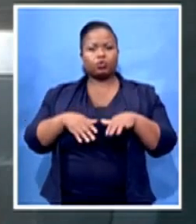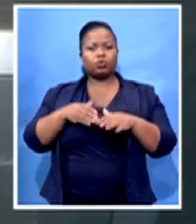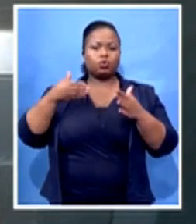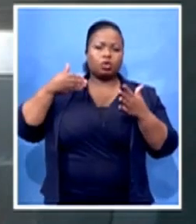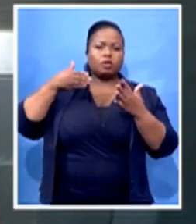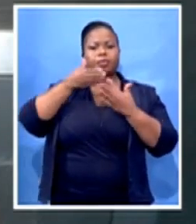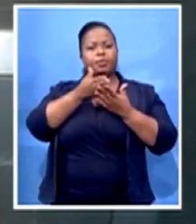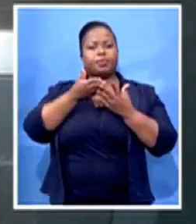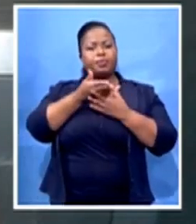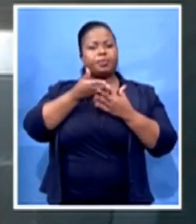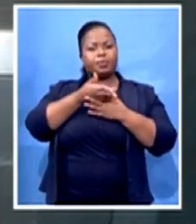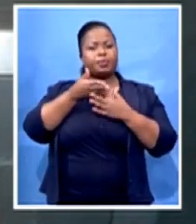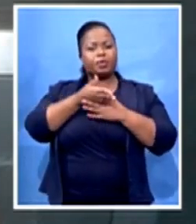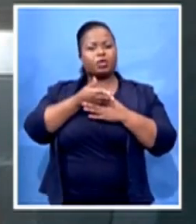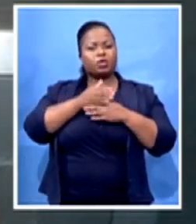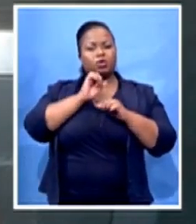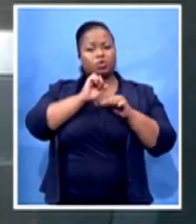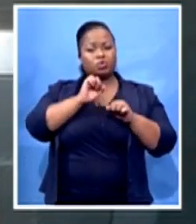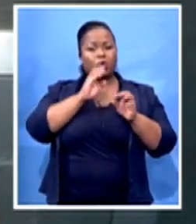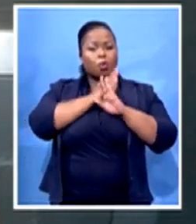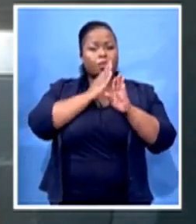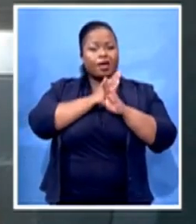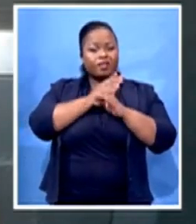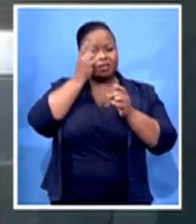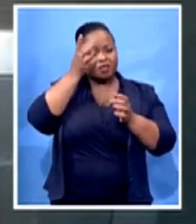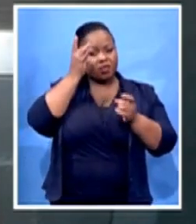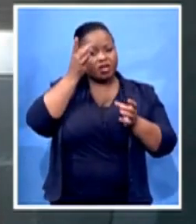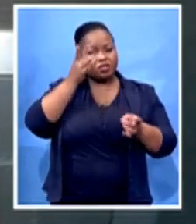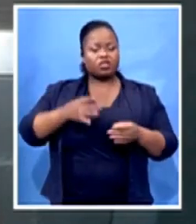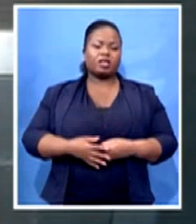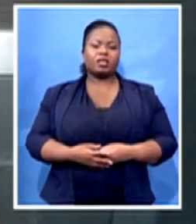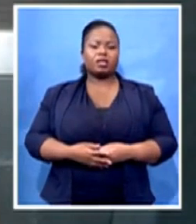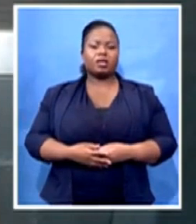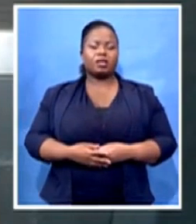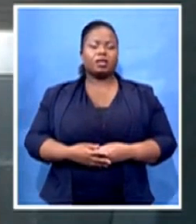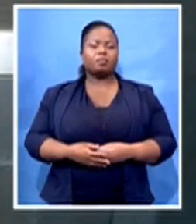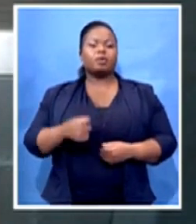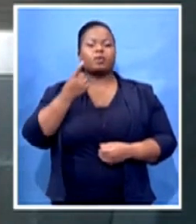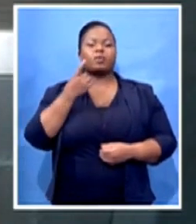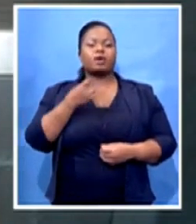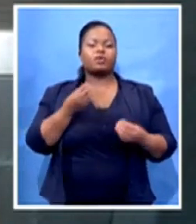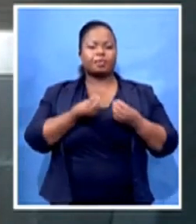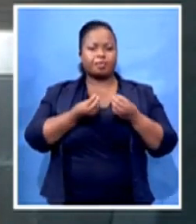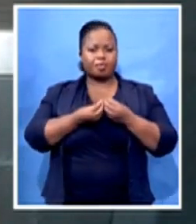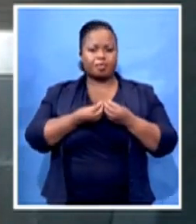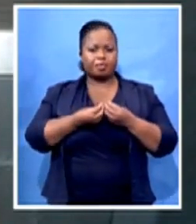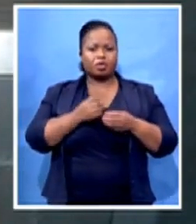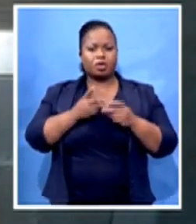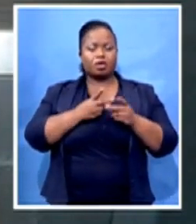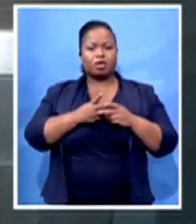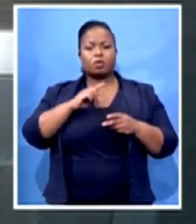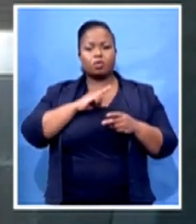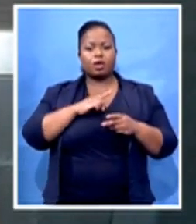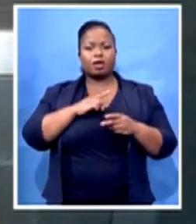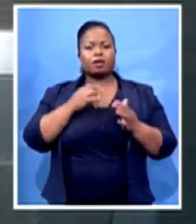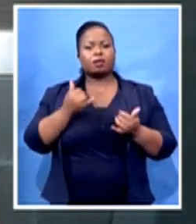your credentials. One of the key themes there is they've been leveraging COVID-19 in terms of our hunger, a